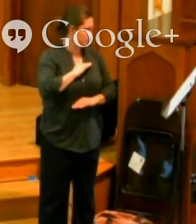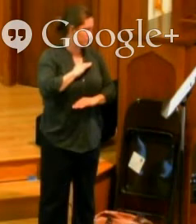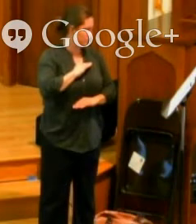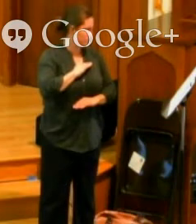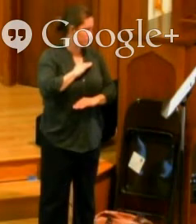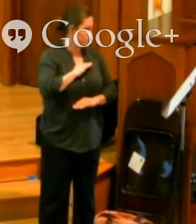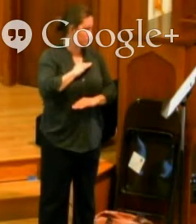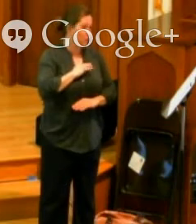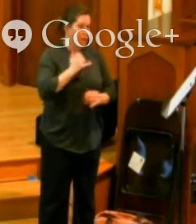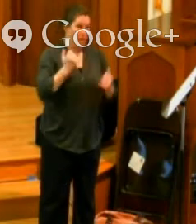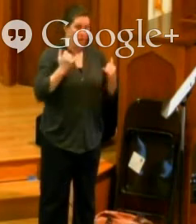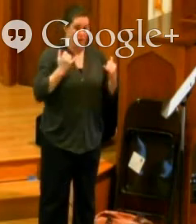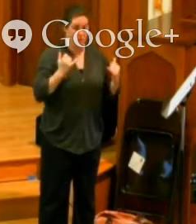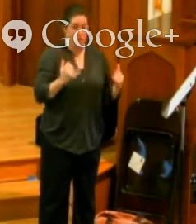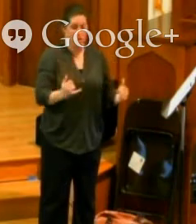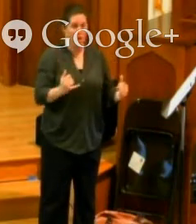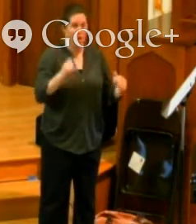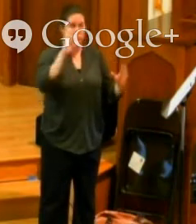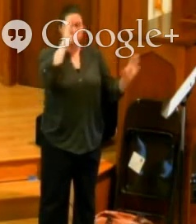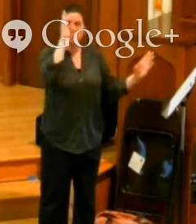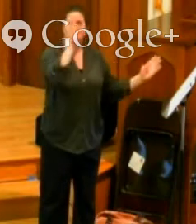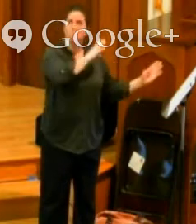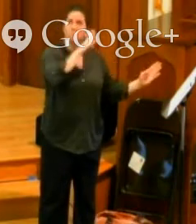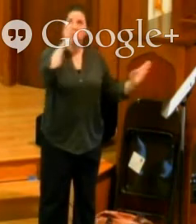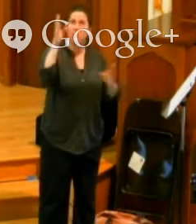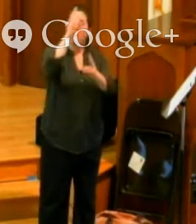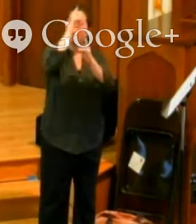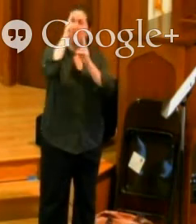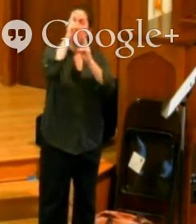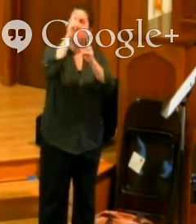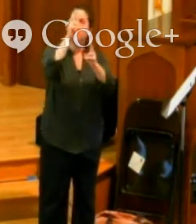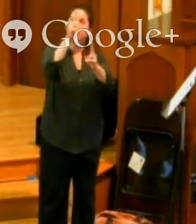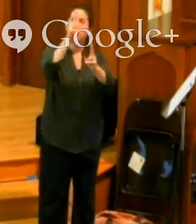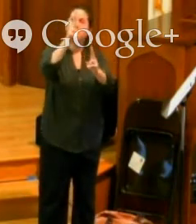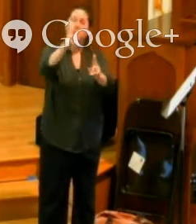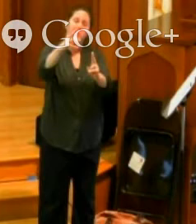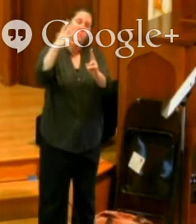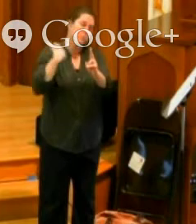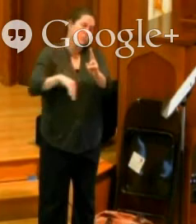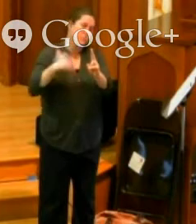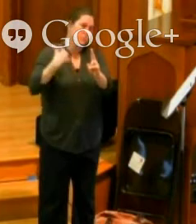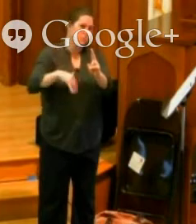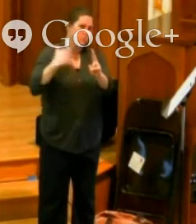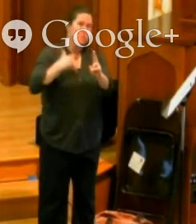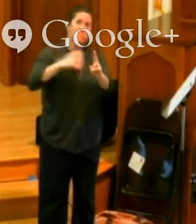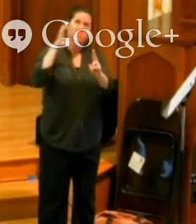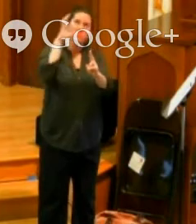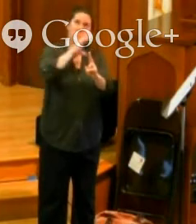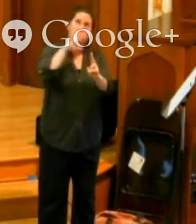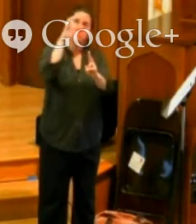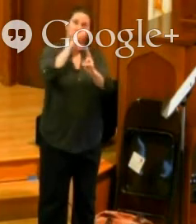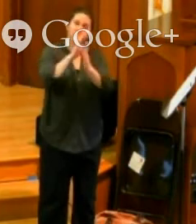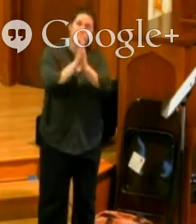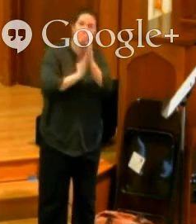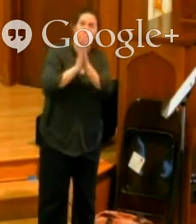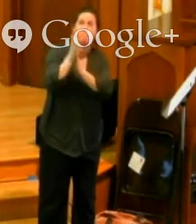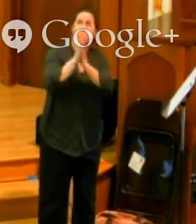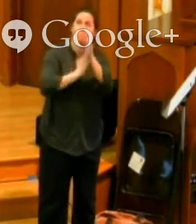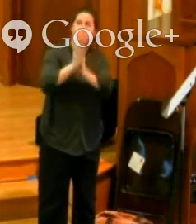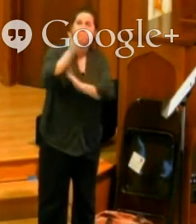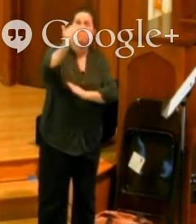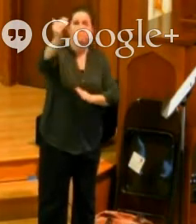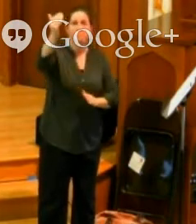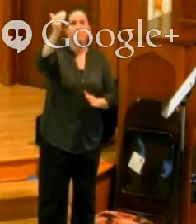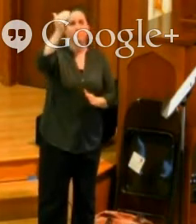And now I seek no greater honor than just to know him